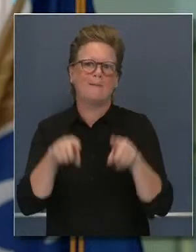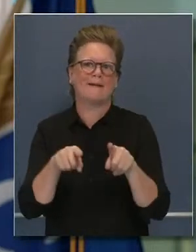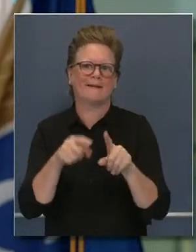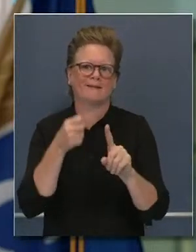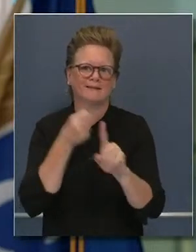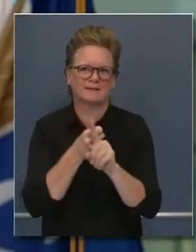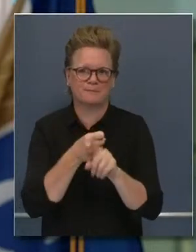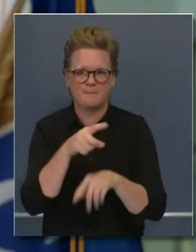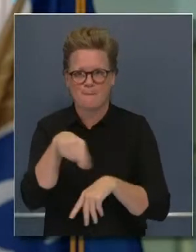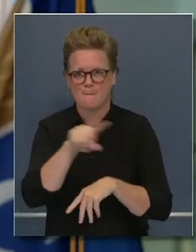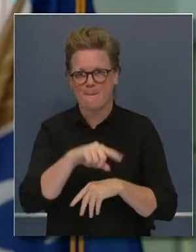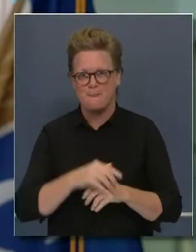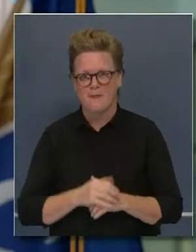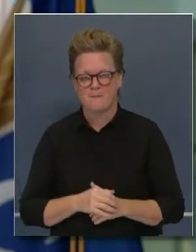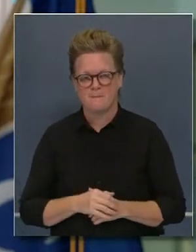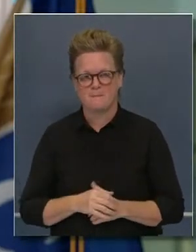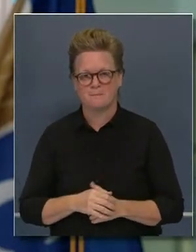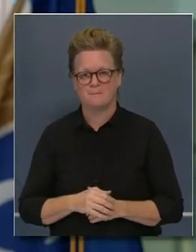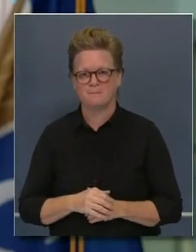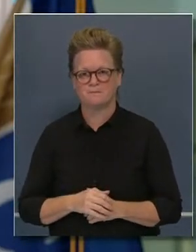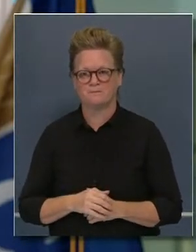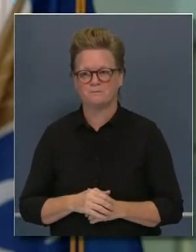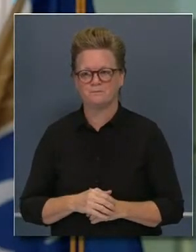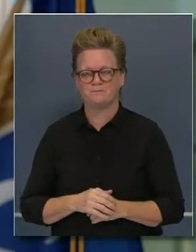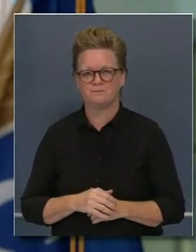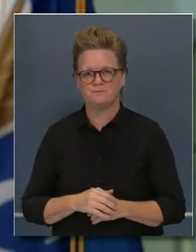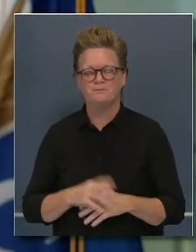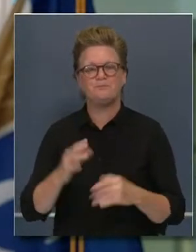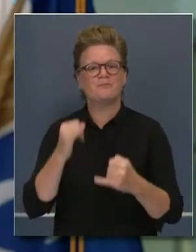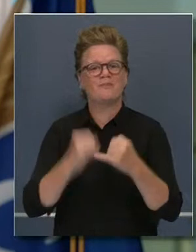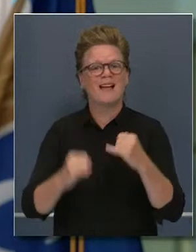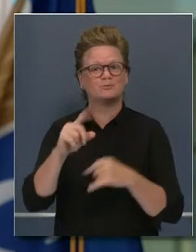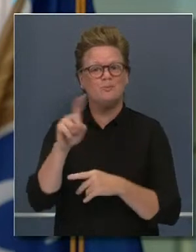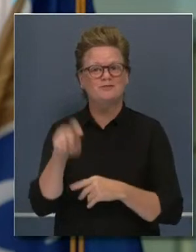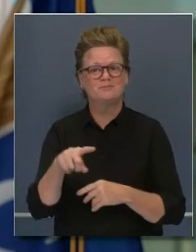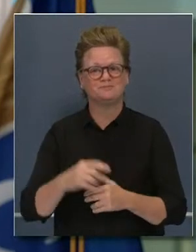well. Final question, Doug Sovereign, KCBS Radio.